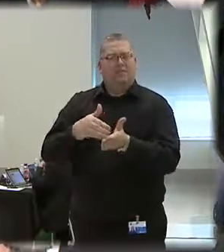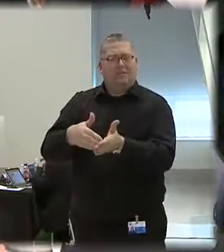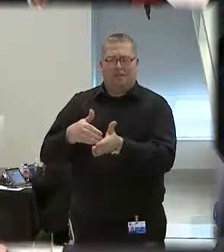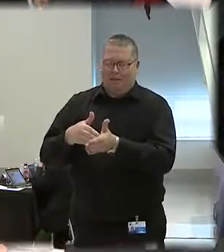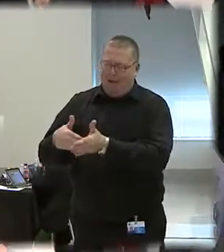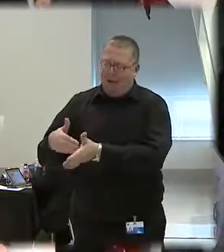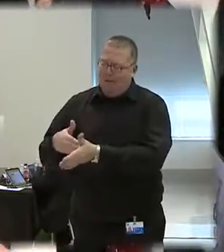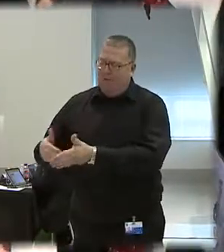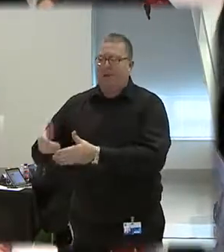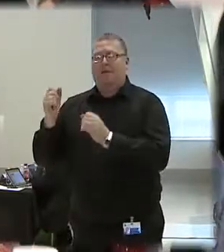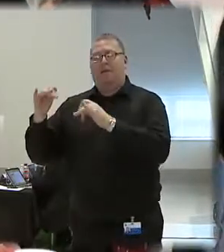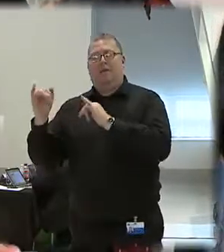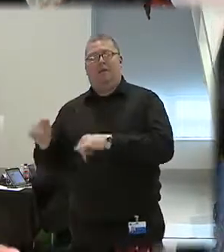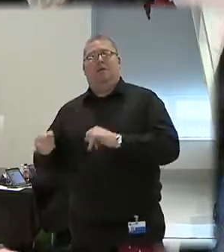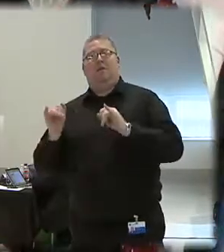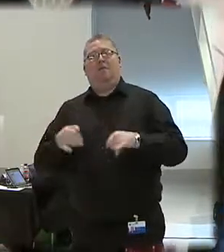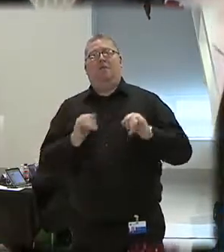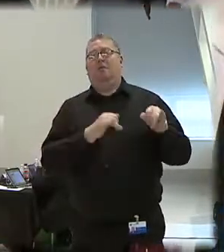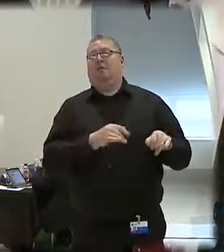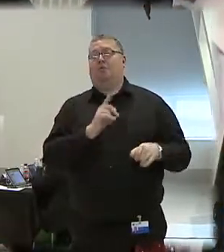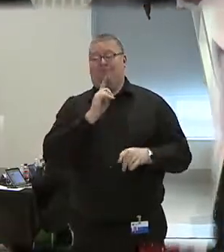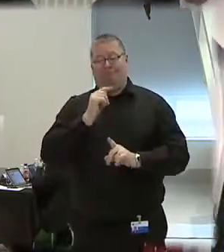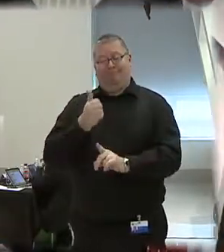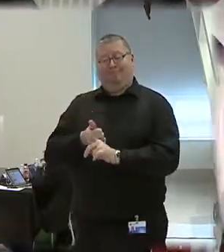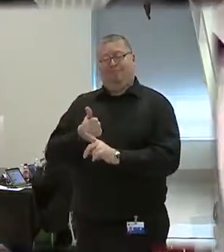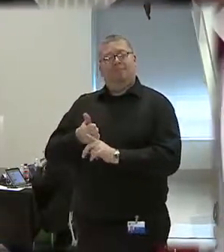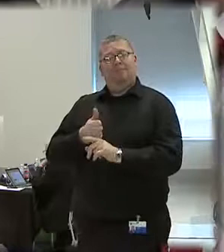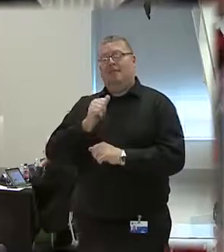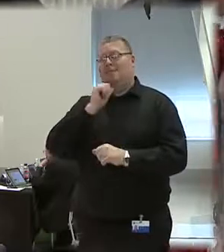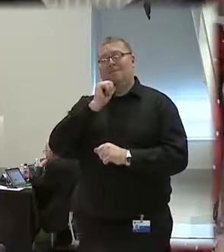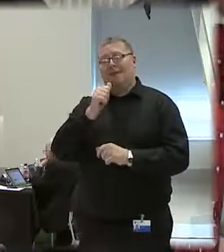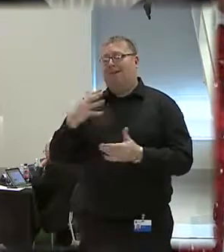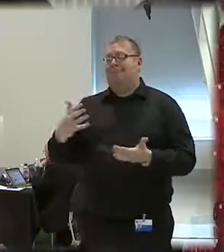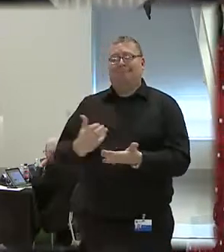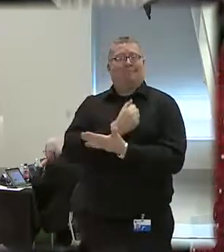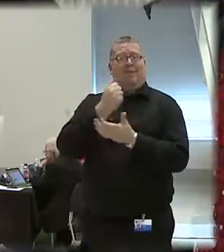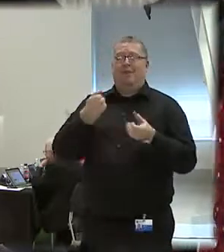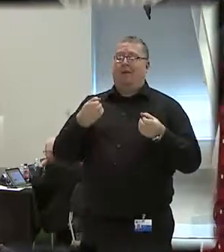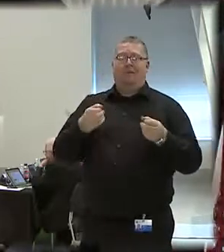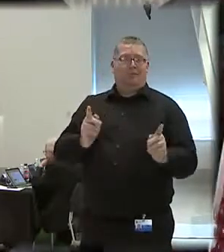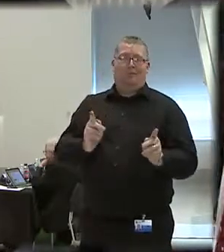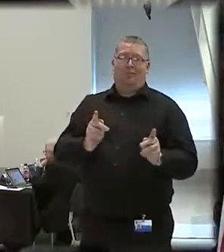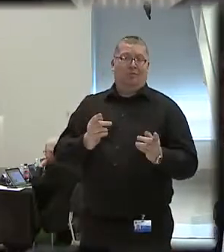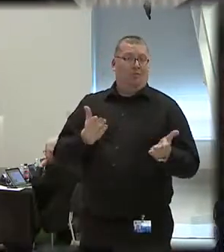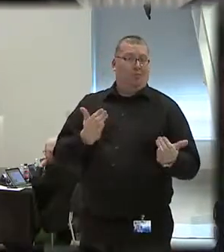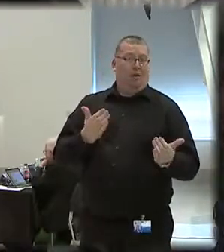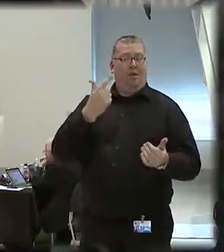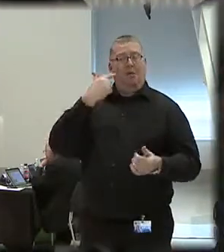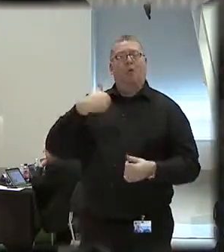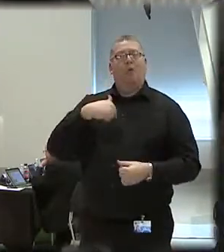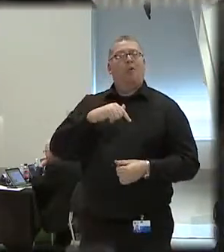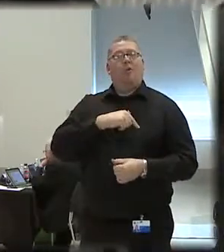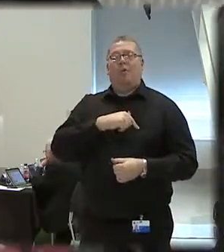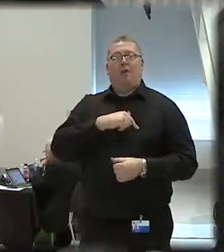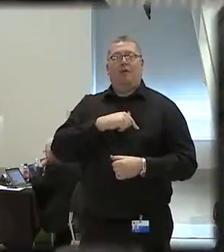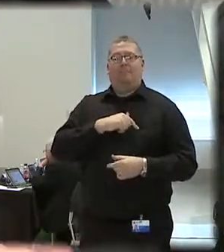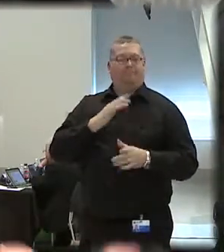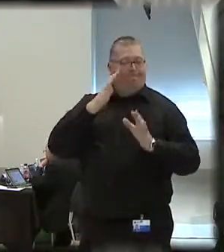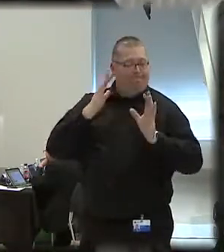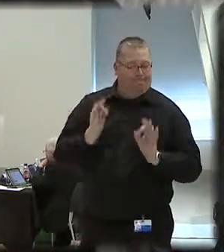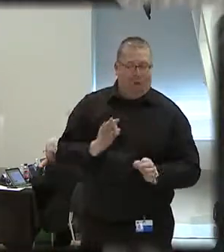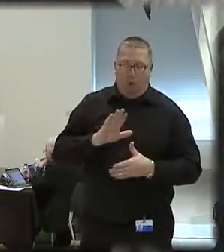thousands of individuals that are not getting the opportunity because we are basing